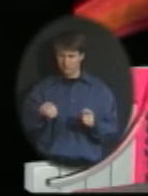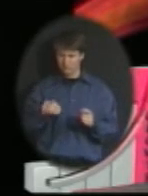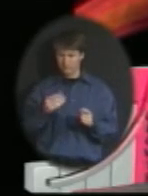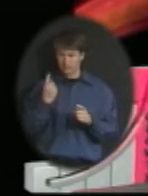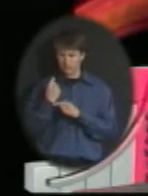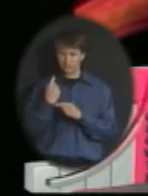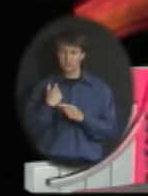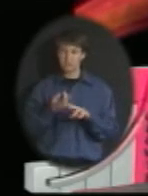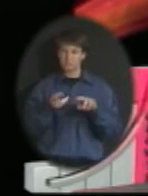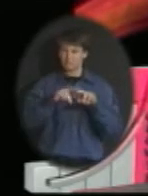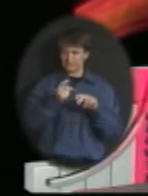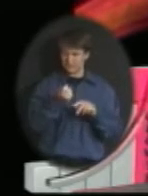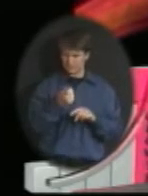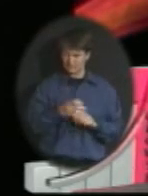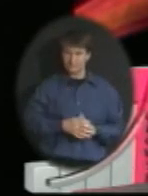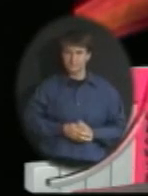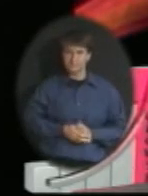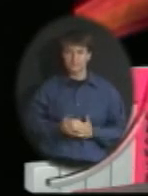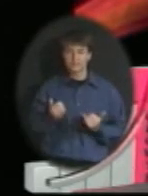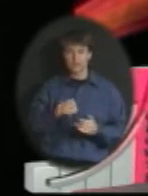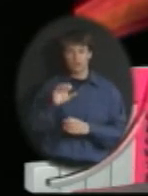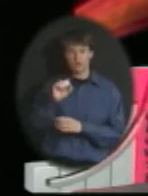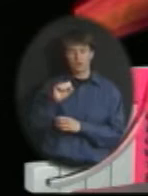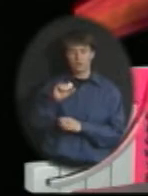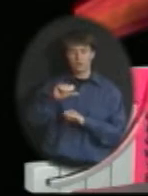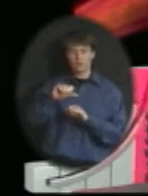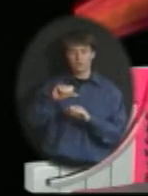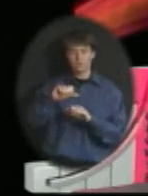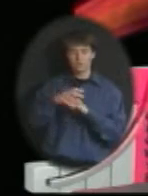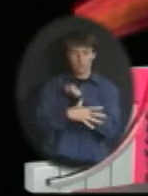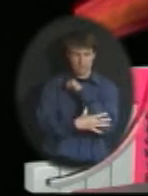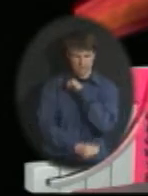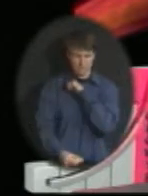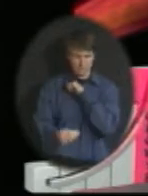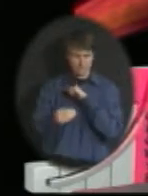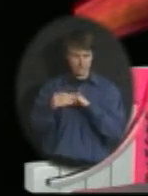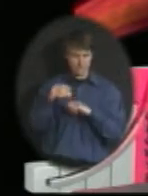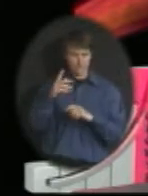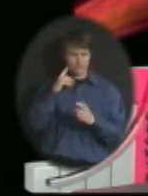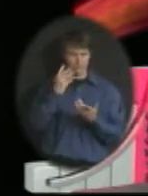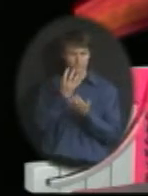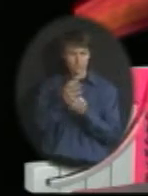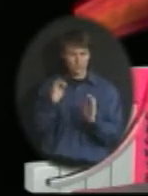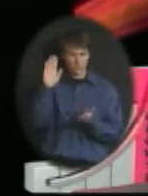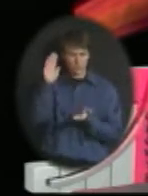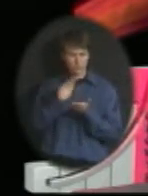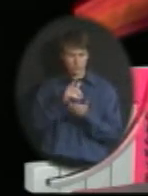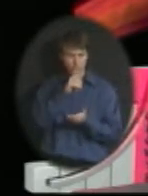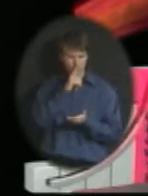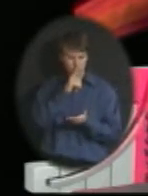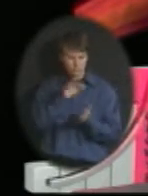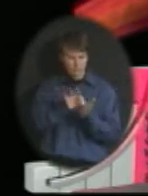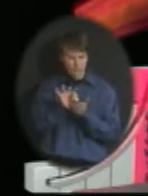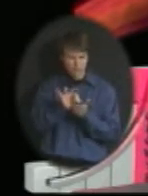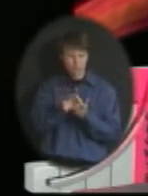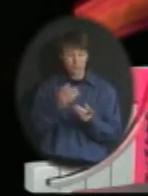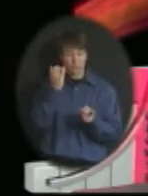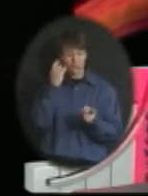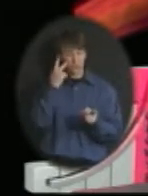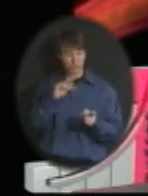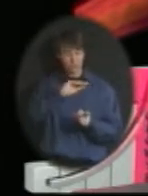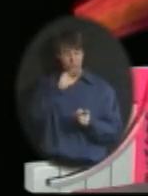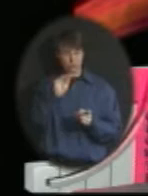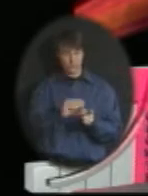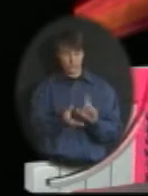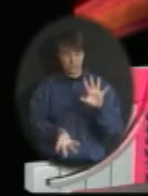Looking at socioeconomic status, which is basically poverty and measured by free and reduced lunch counts, if you look at a percentage